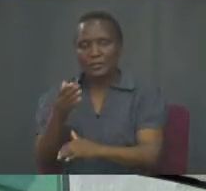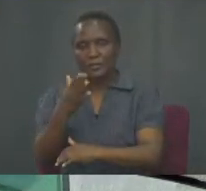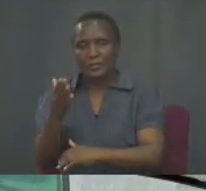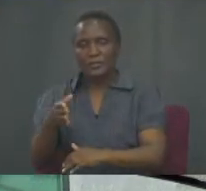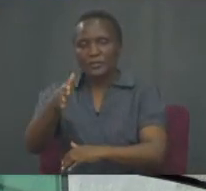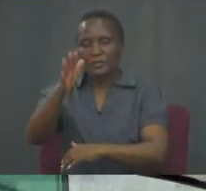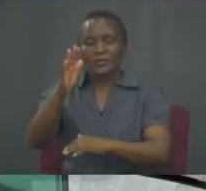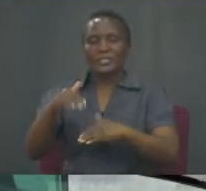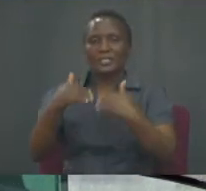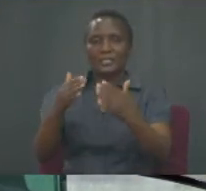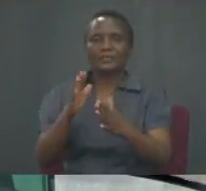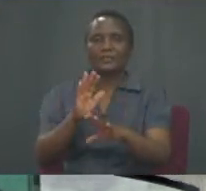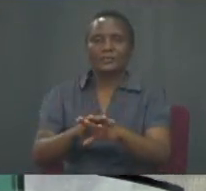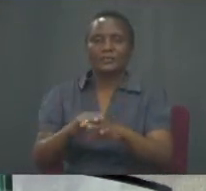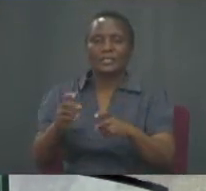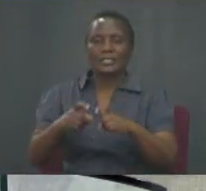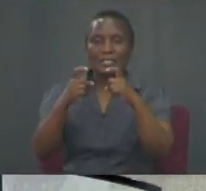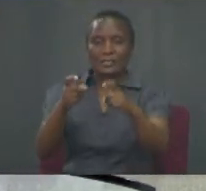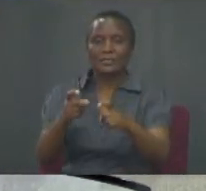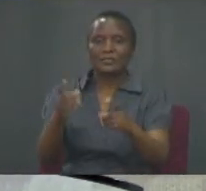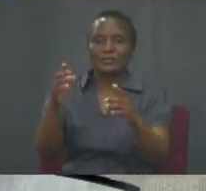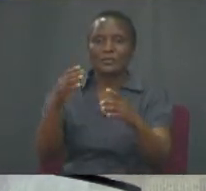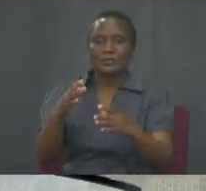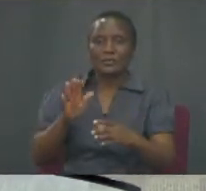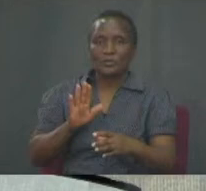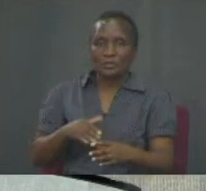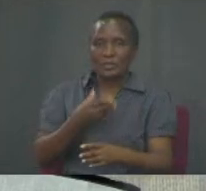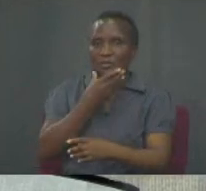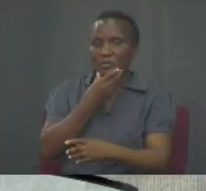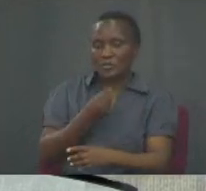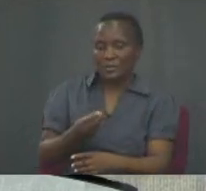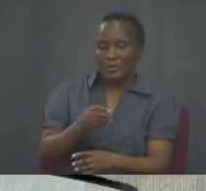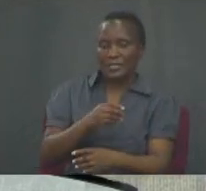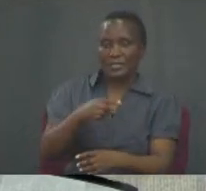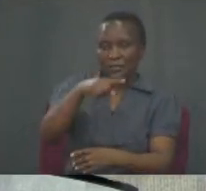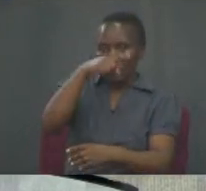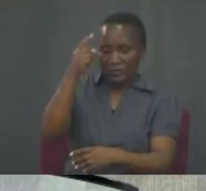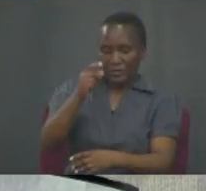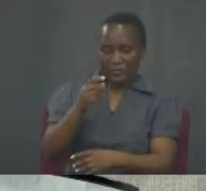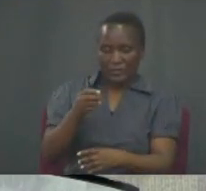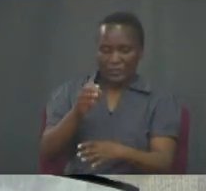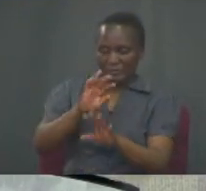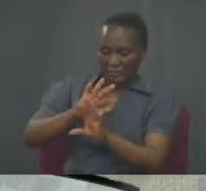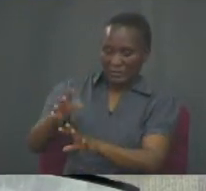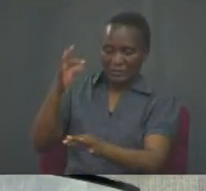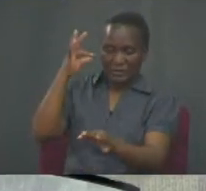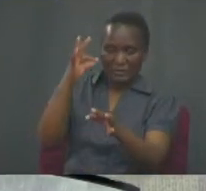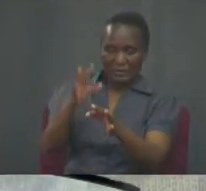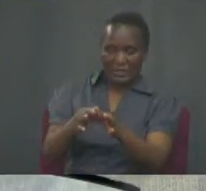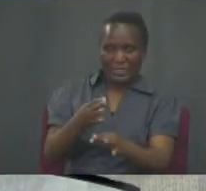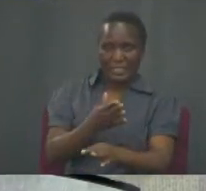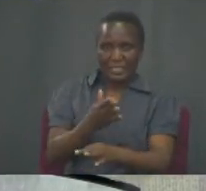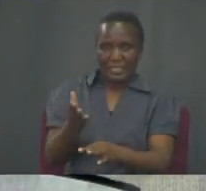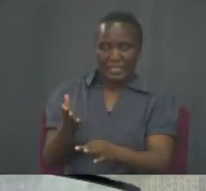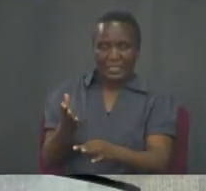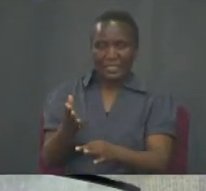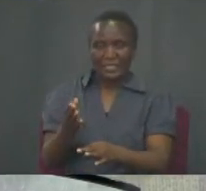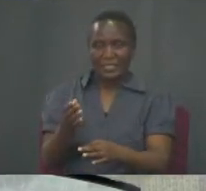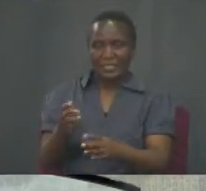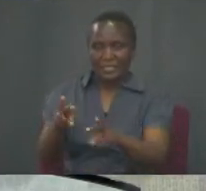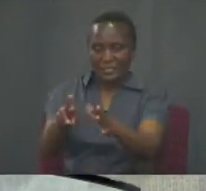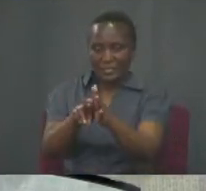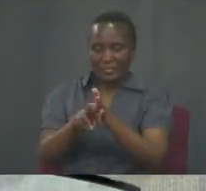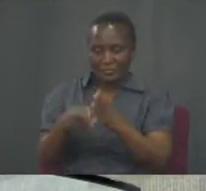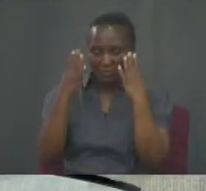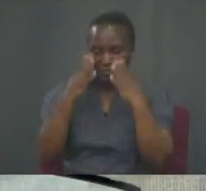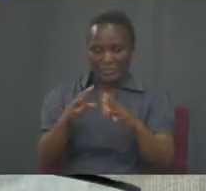gifts to men and women. Yet because of their lack of faith, they forfeit these blessings. When Christians